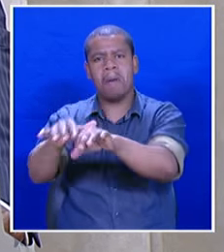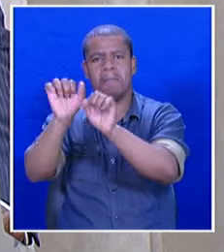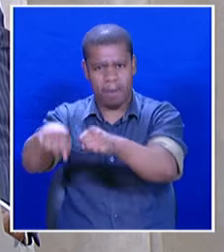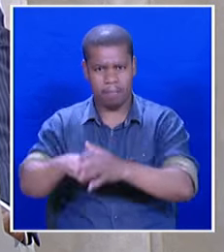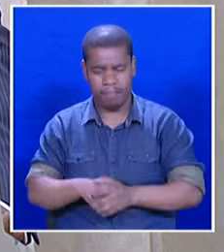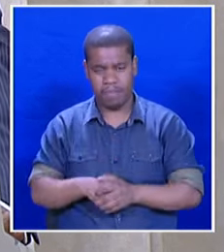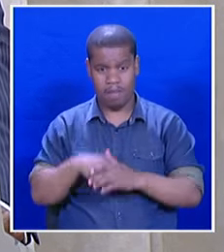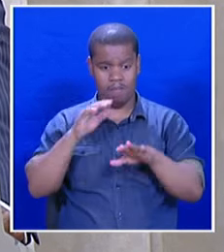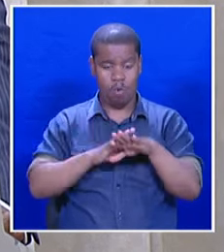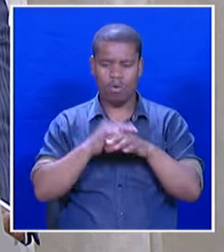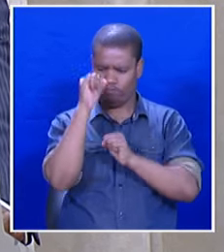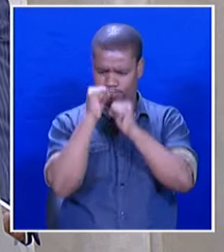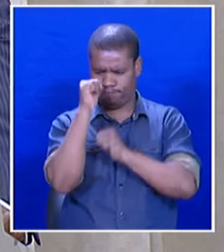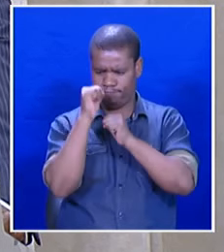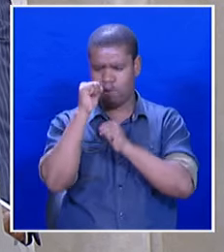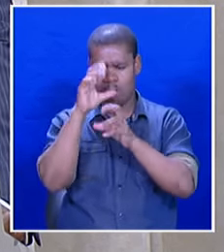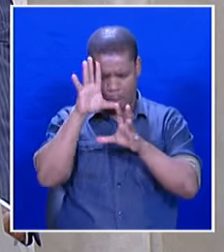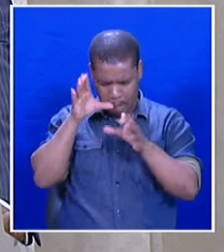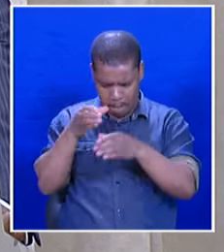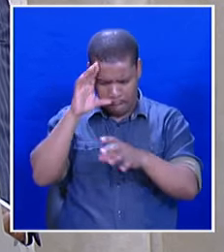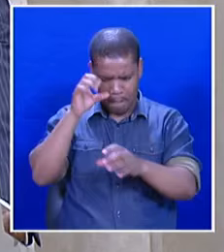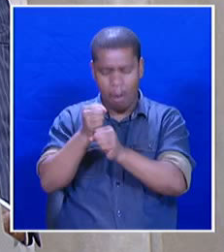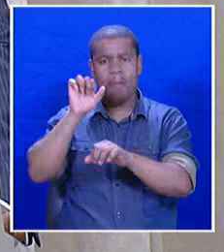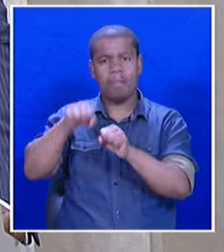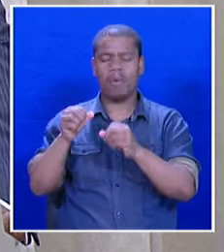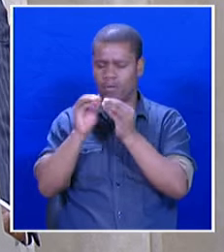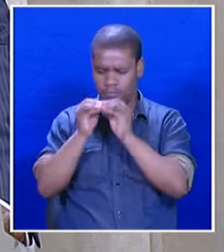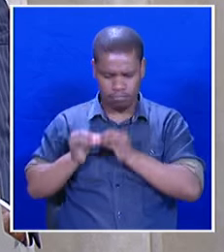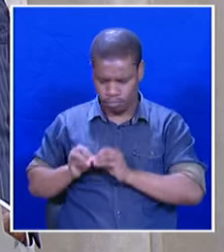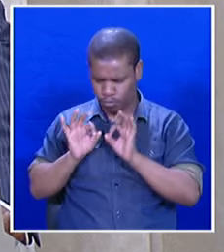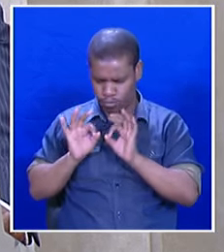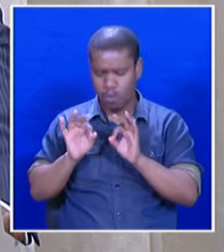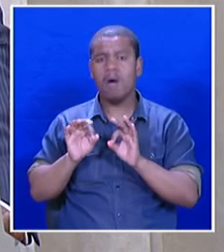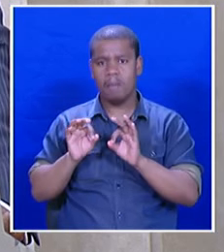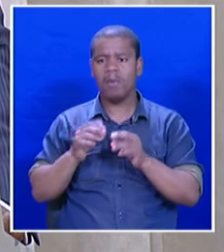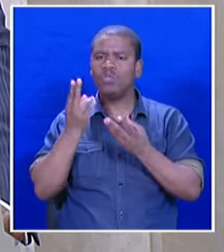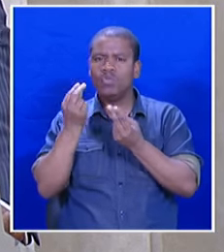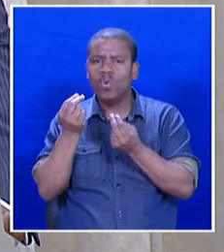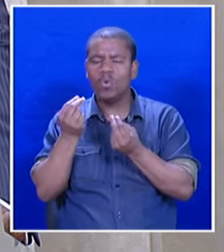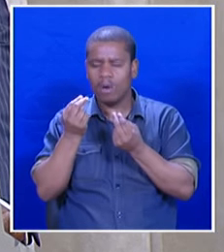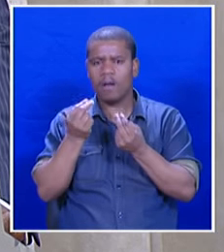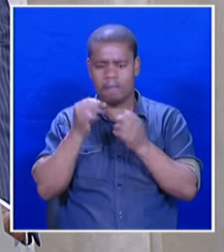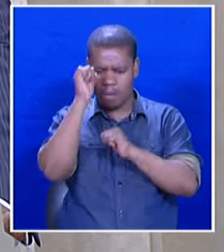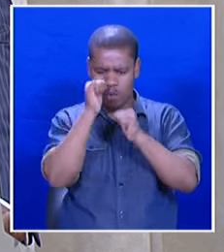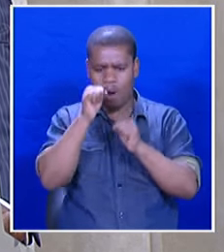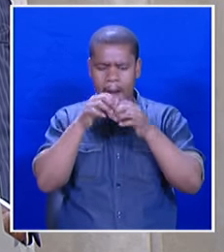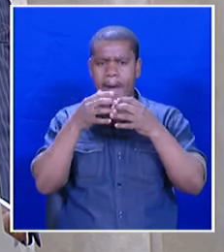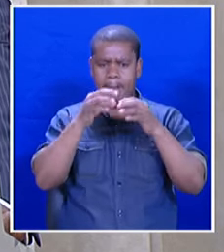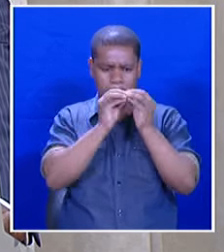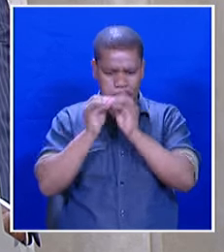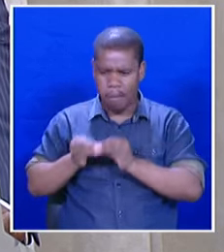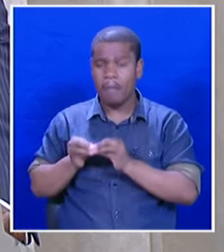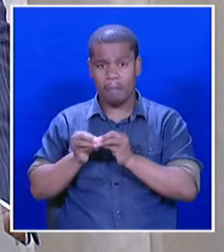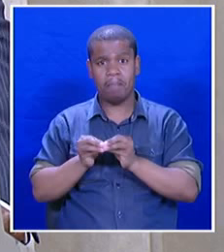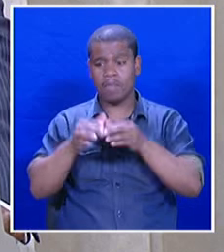at very, very closely. The original equipment manufacturers are involved. A number of other contractors are